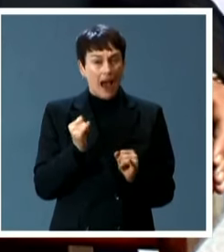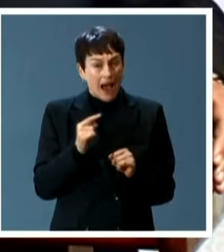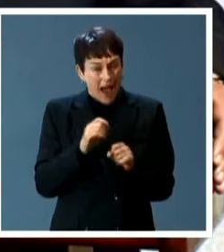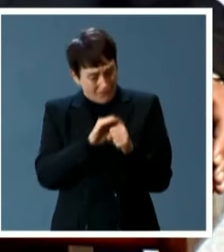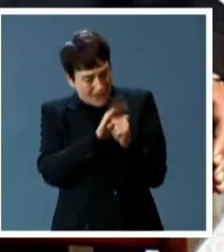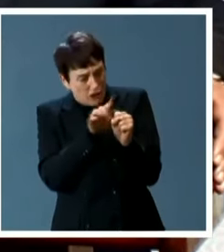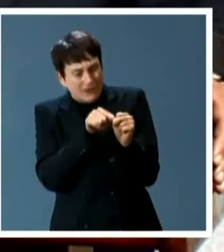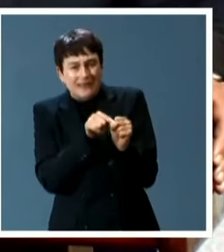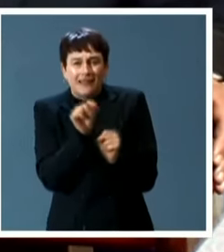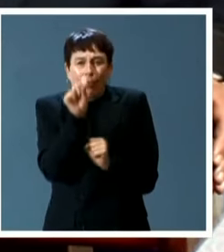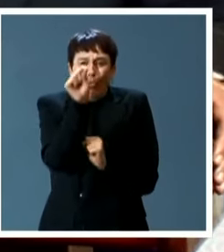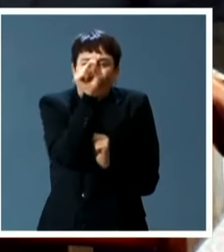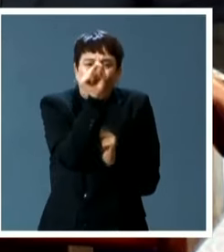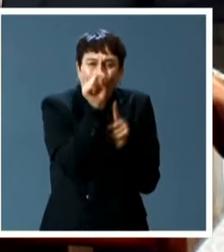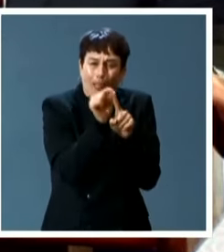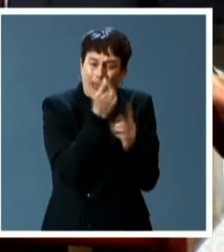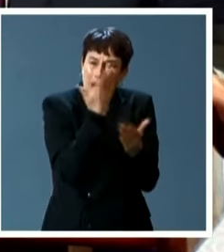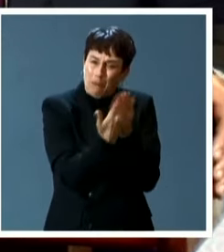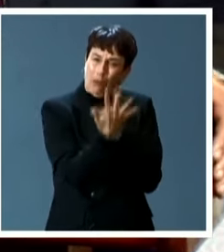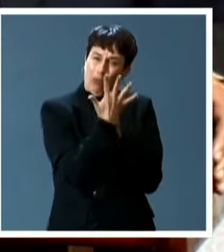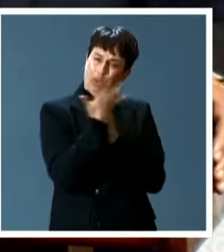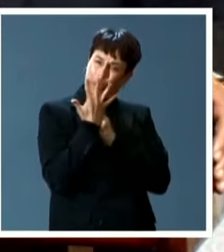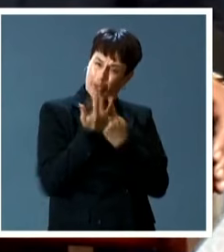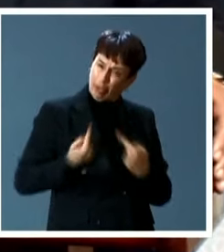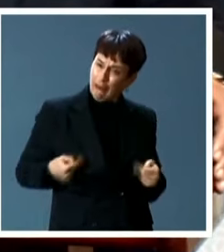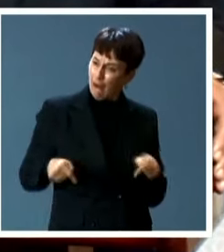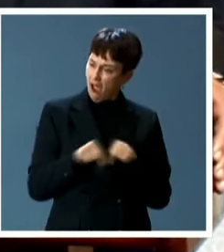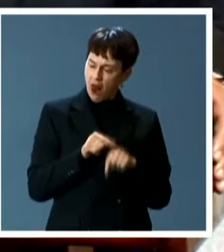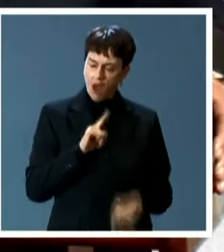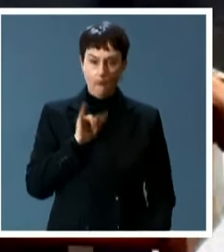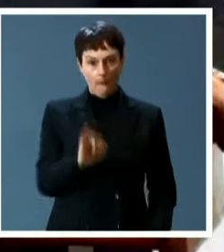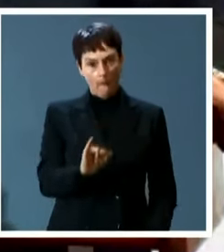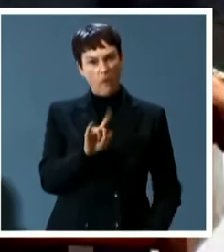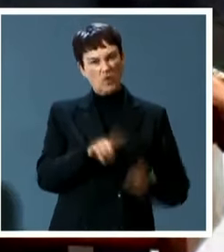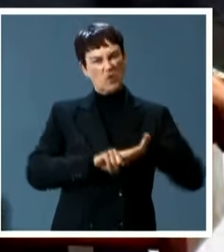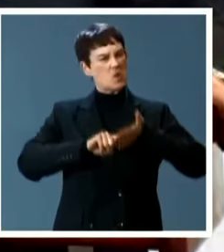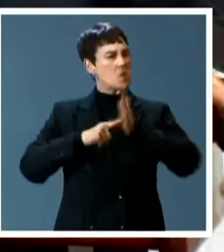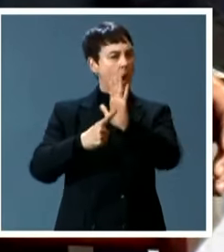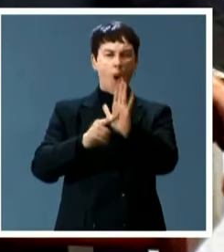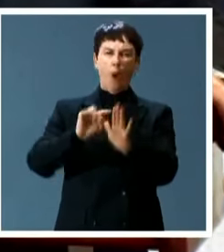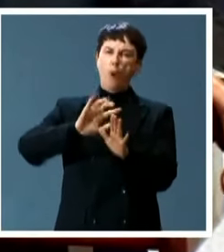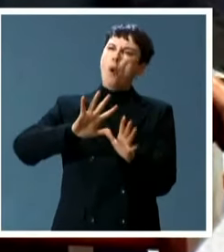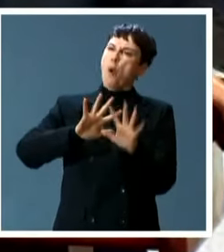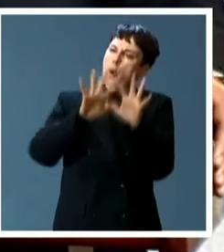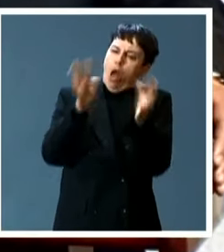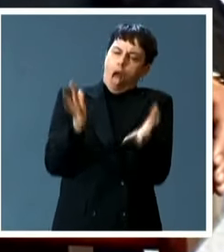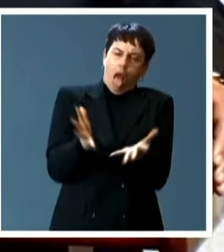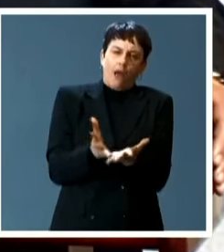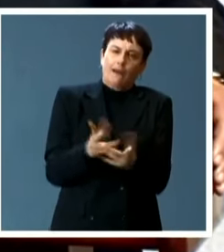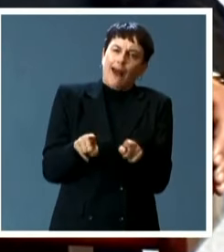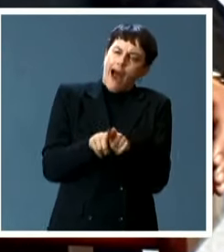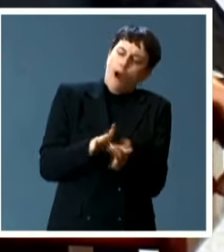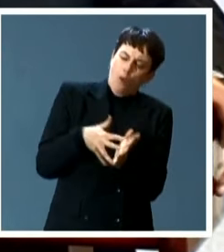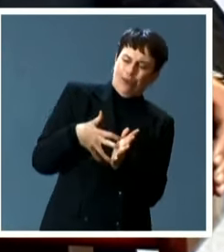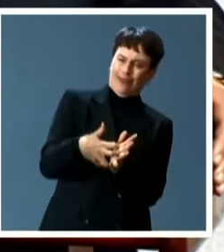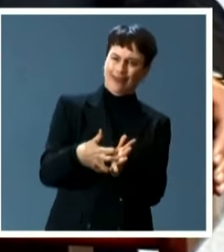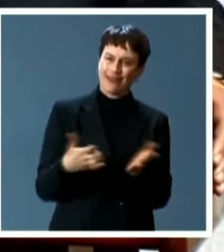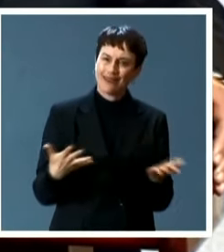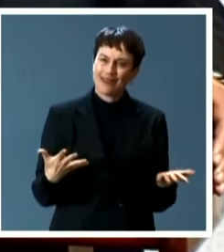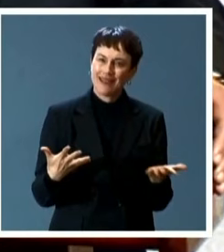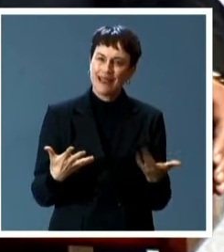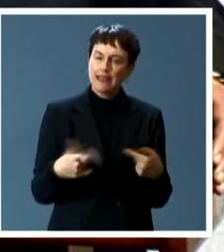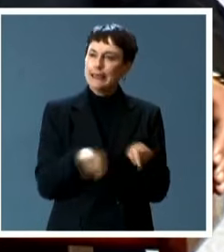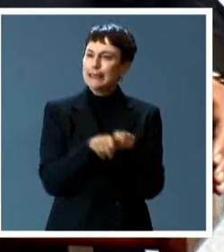The pandemic has demonstrated the fragility of our world. It has laid bare risks we have ignored for decades: inadequate